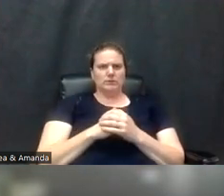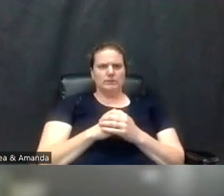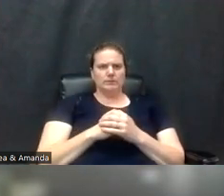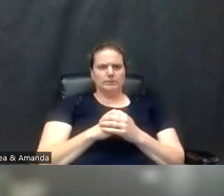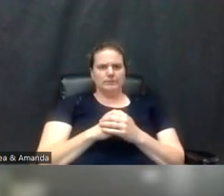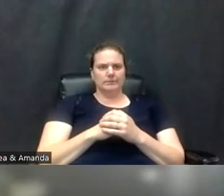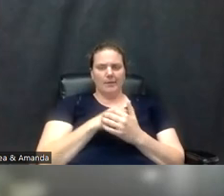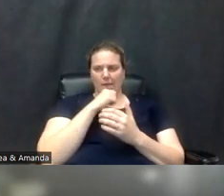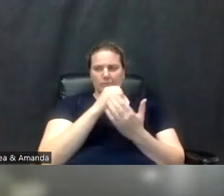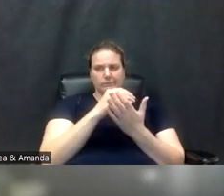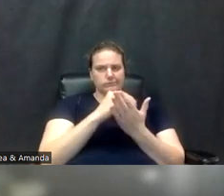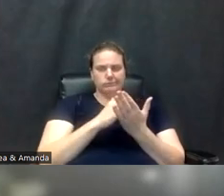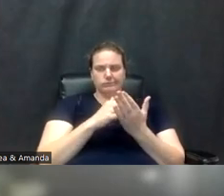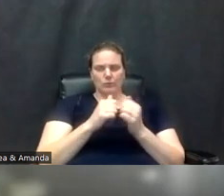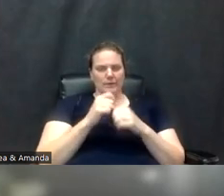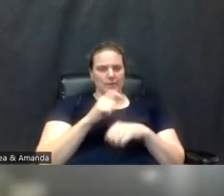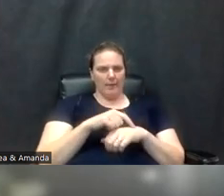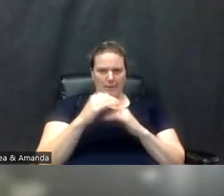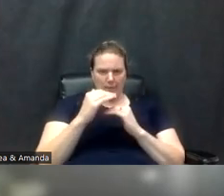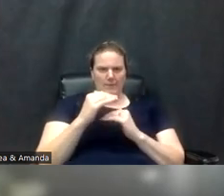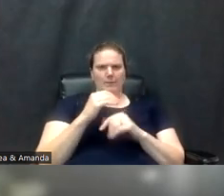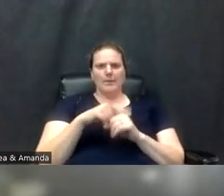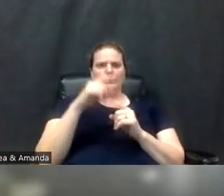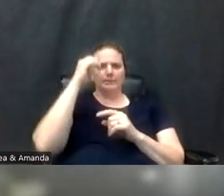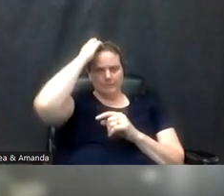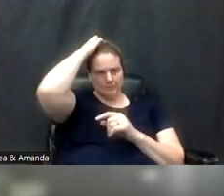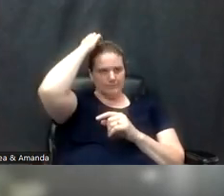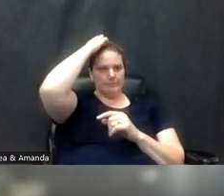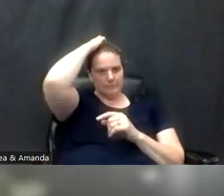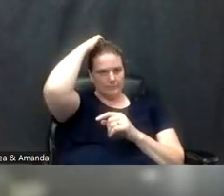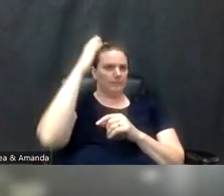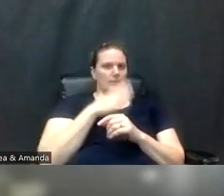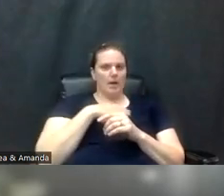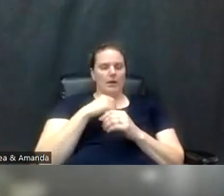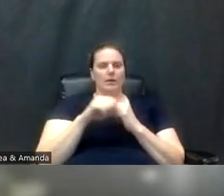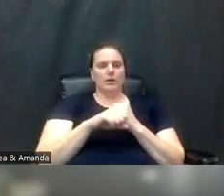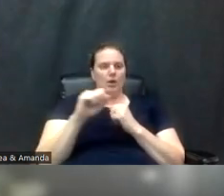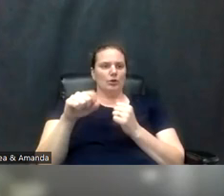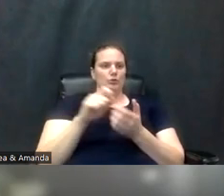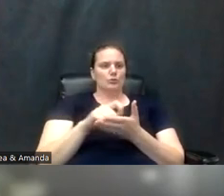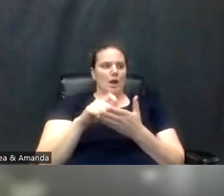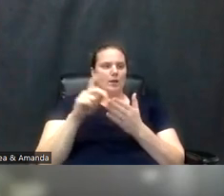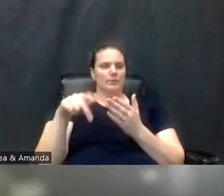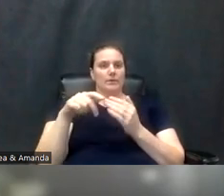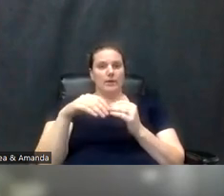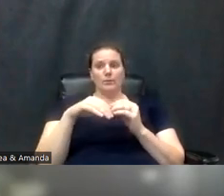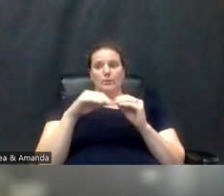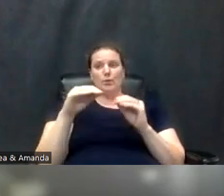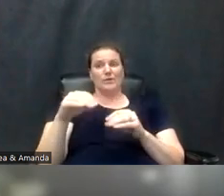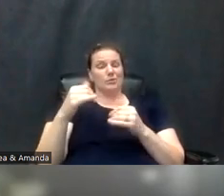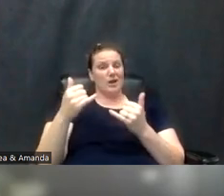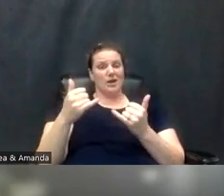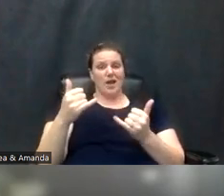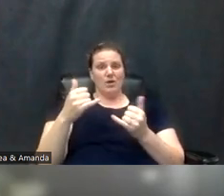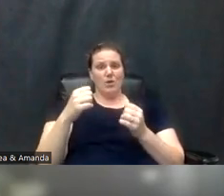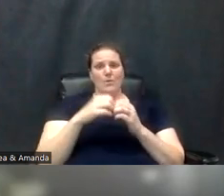not going to outline in the interest of time, but it's in my my longer write-up. And they are moving, but they're right now moving to